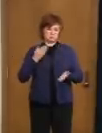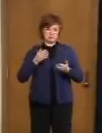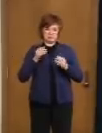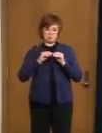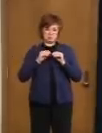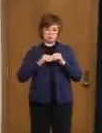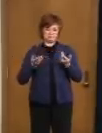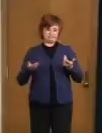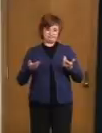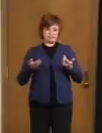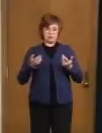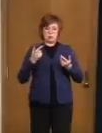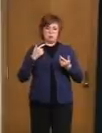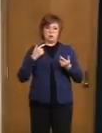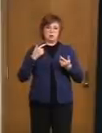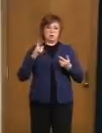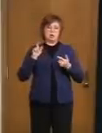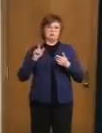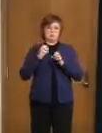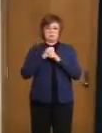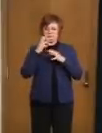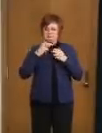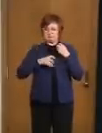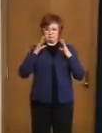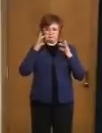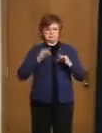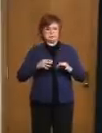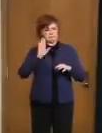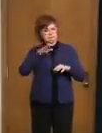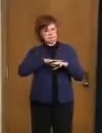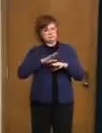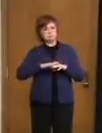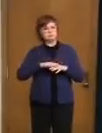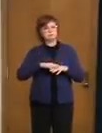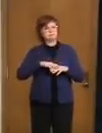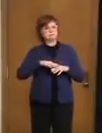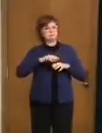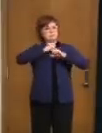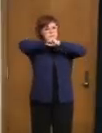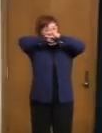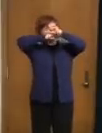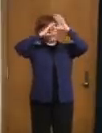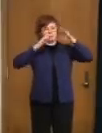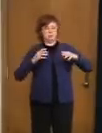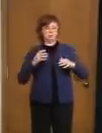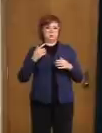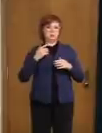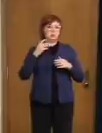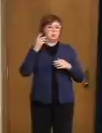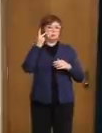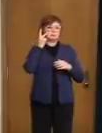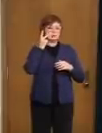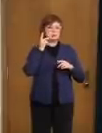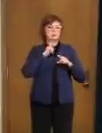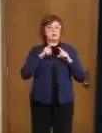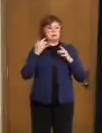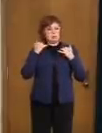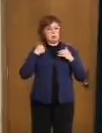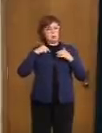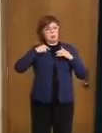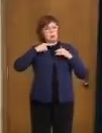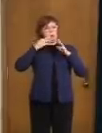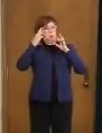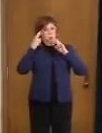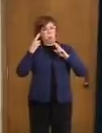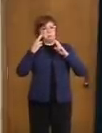a positive thing, and we're very hopeful that we'll see results like we did throughout January with the very same set of measures in